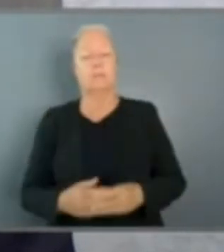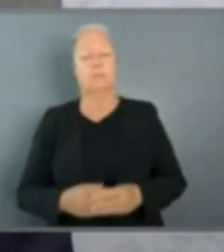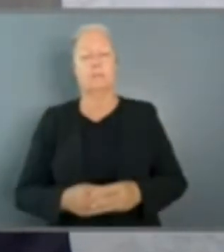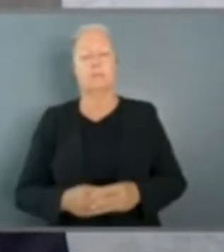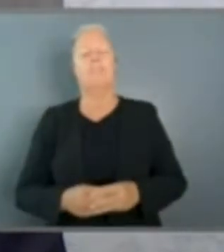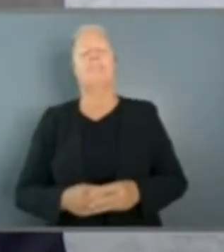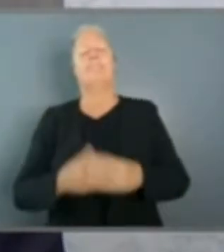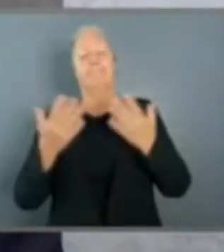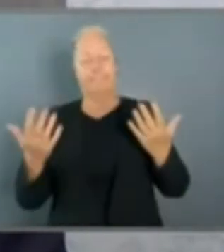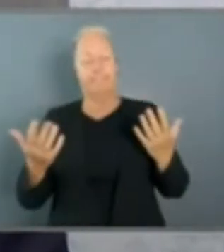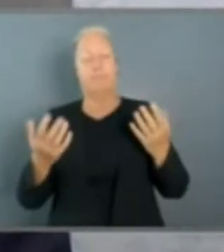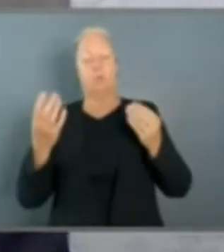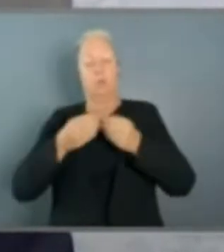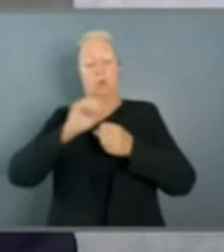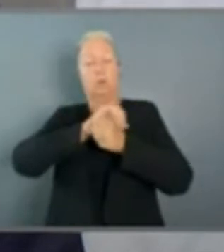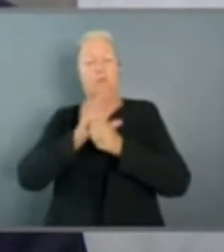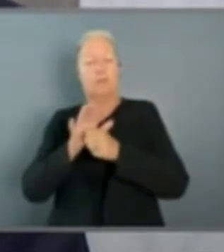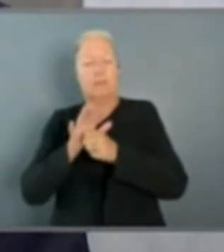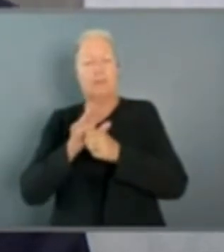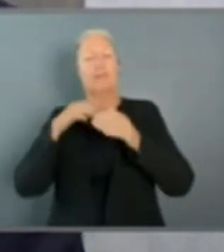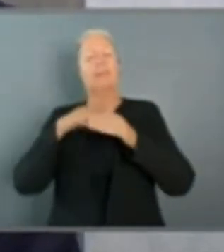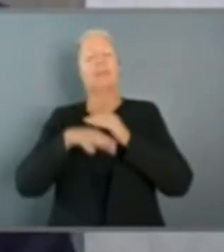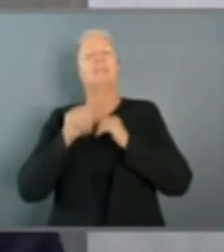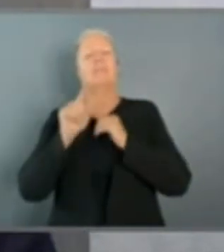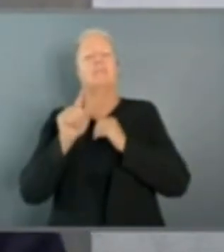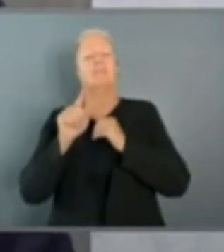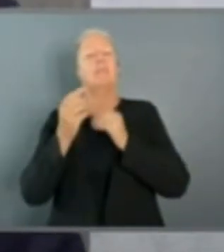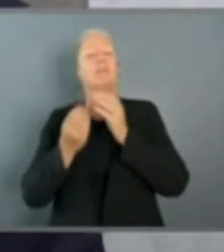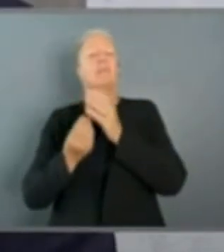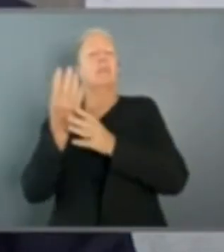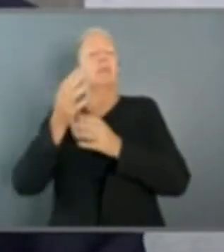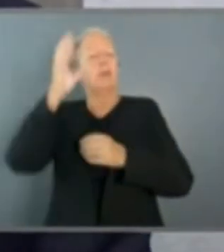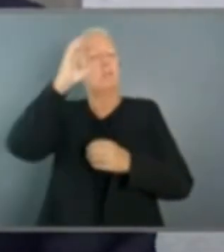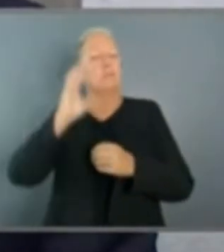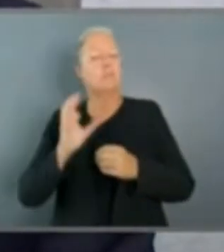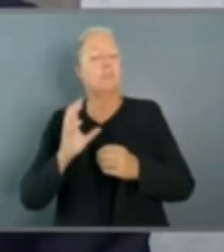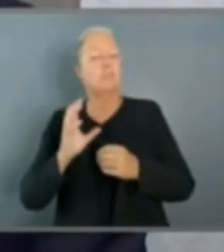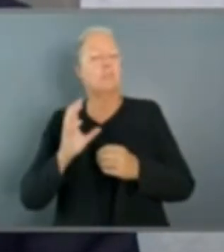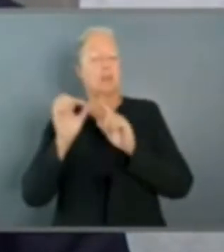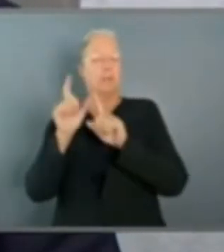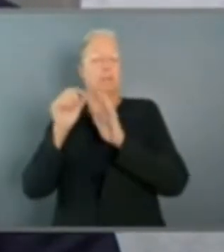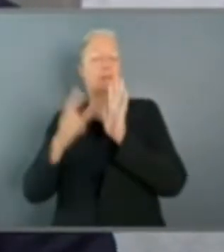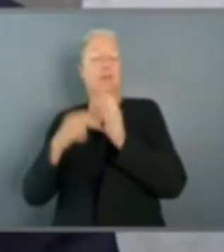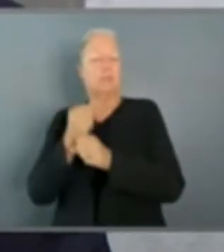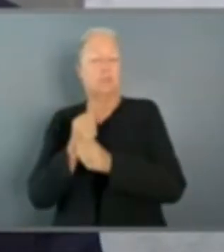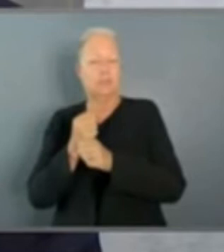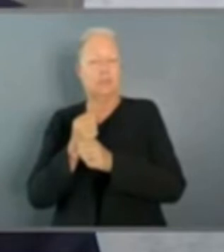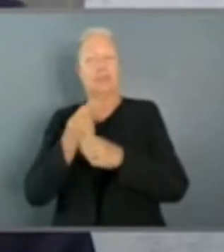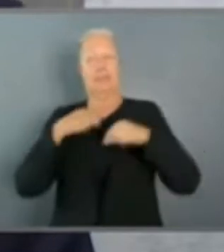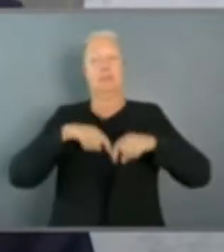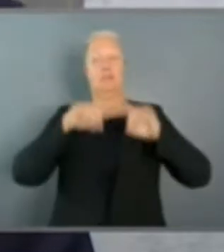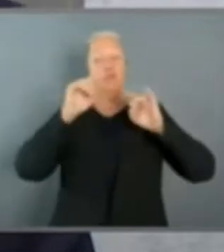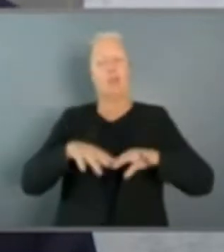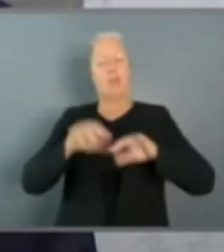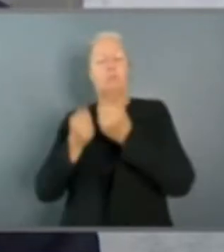manage COVID-19 in a developing country is starkly different to what it is in an advanced country like Australia. I think that's